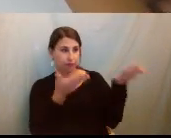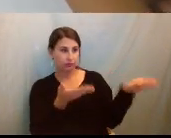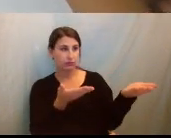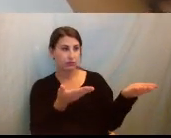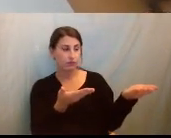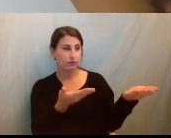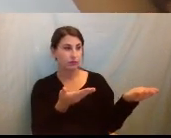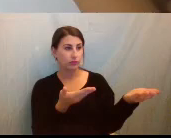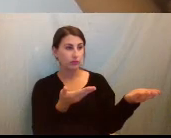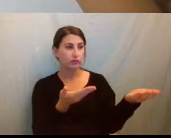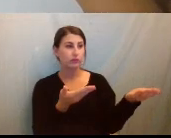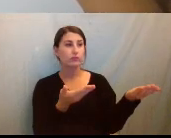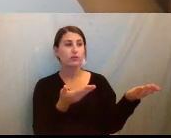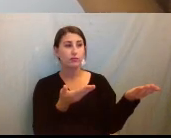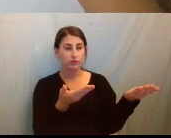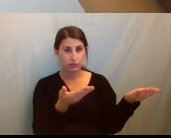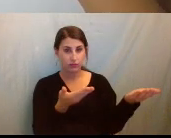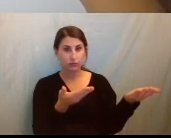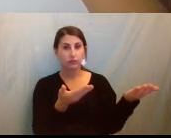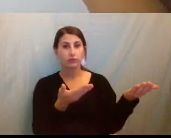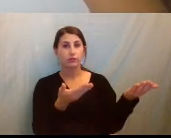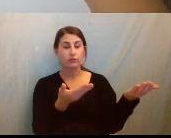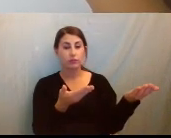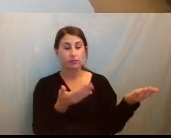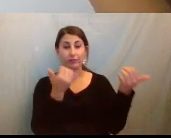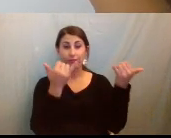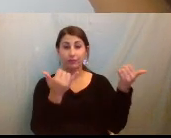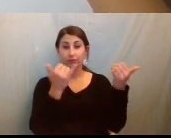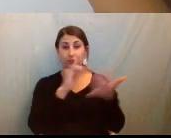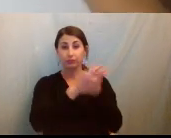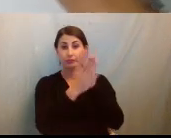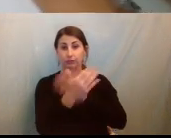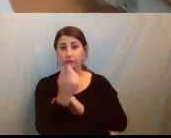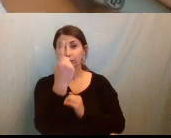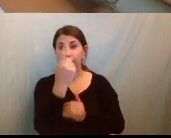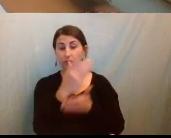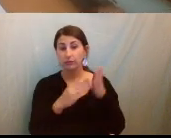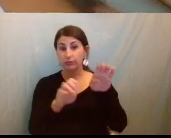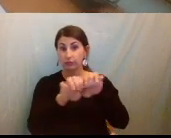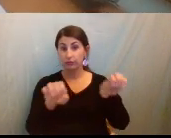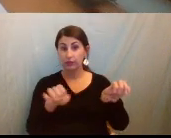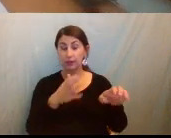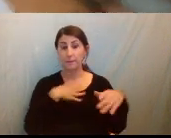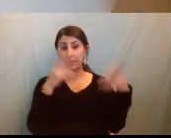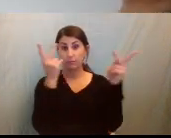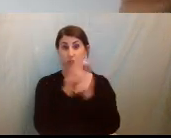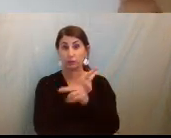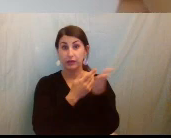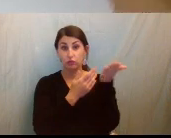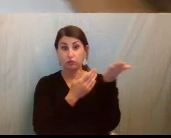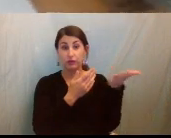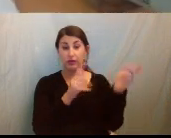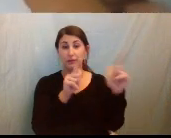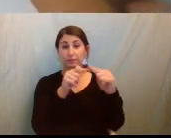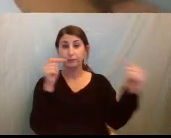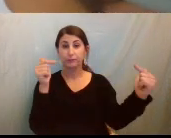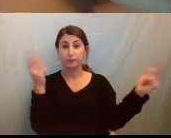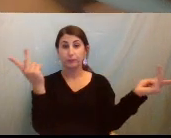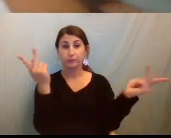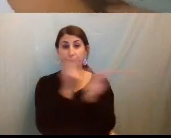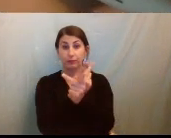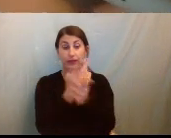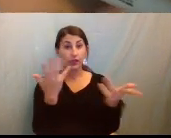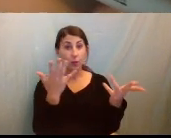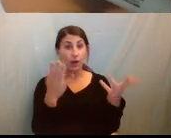I'm at this point. Now it turned into a one-step equation because there's only one step left. This is my multiplication. The inverse